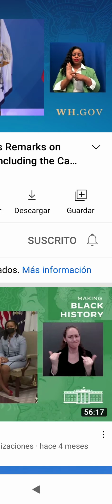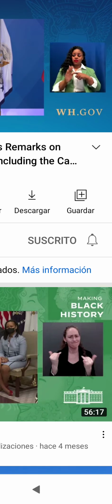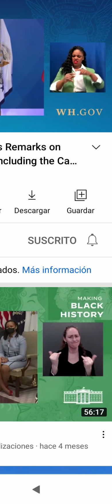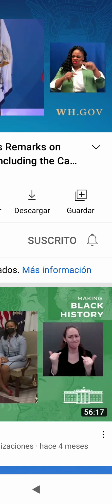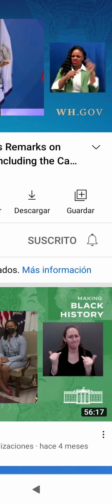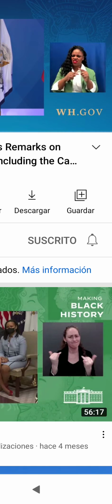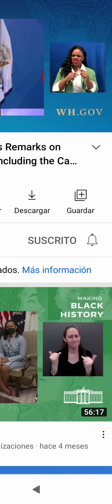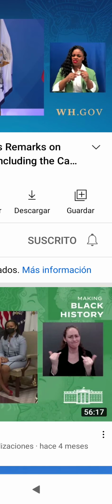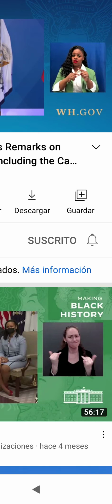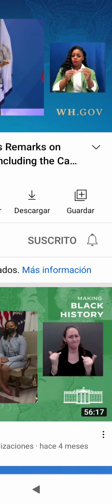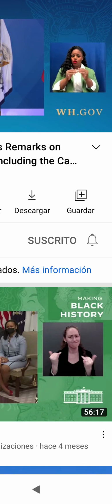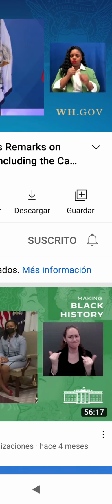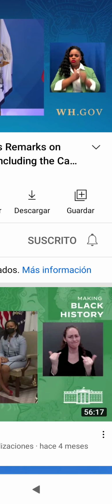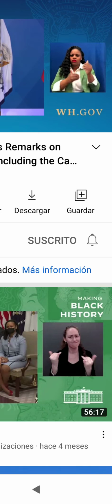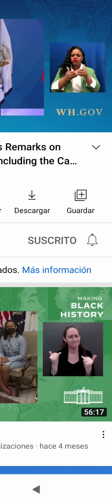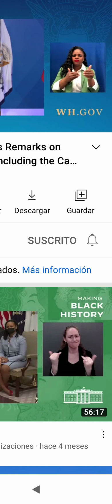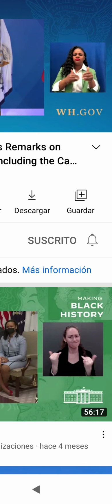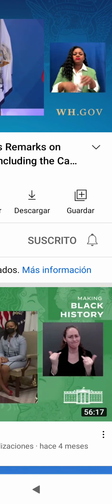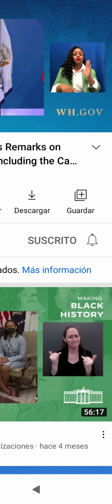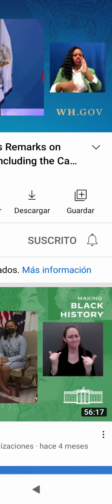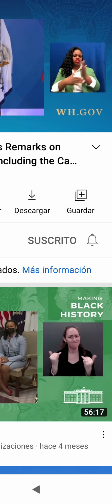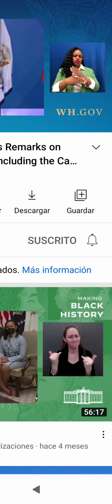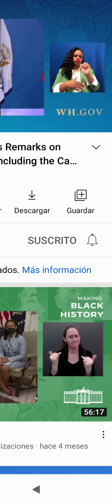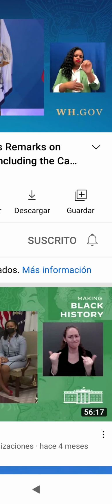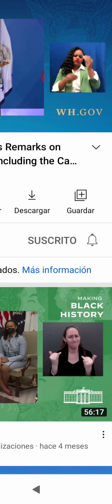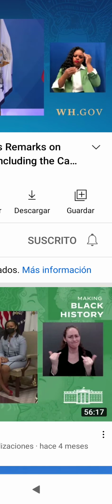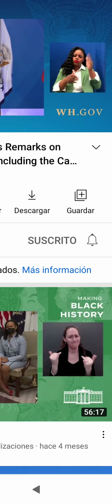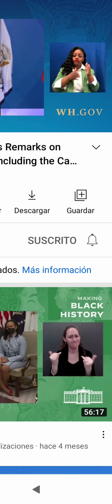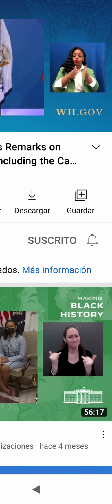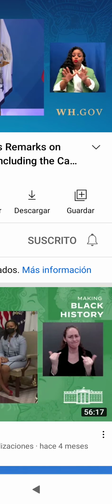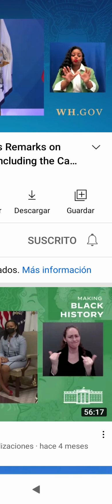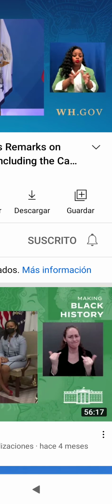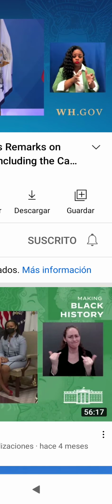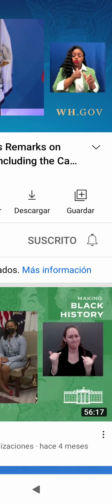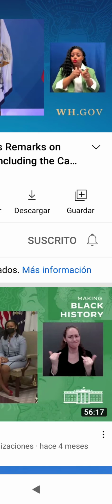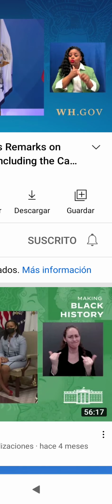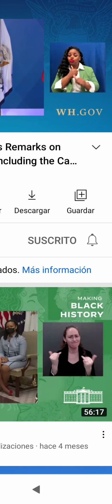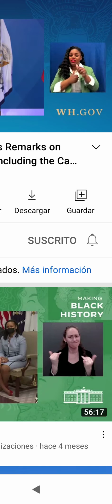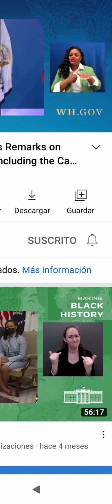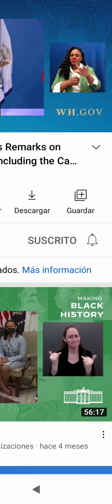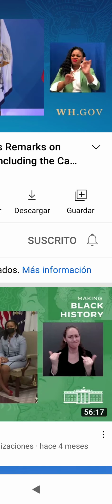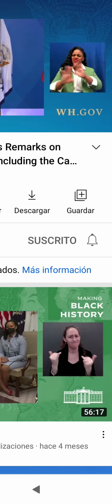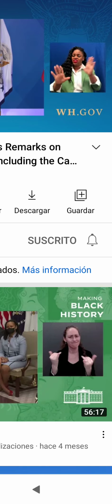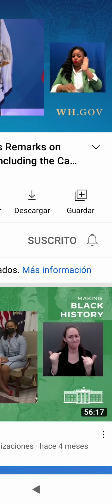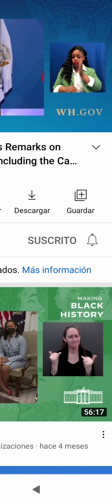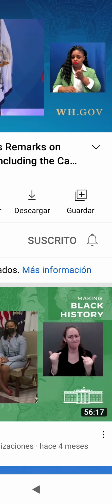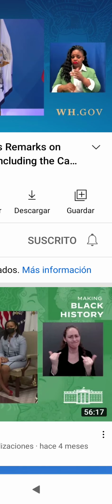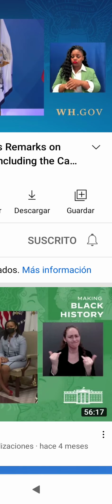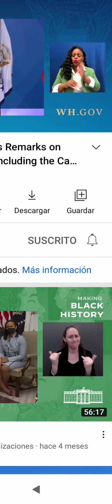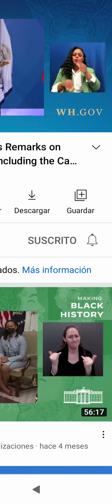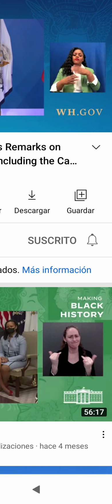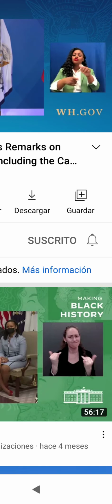We will continue to share information about individuals and groups threatening violence. We will keep offering training on how to recognize and